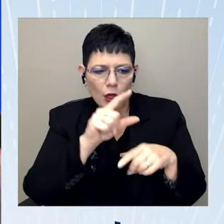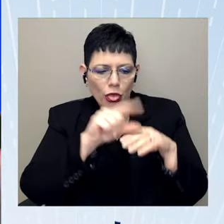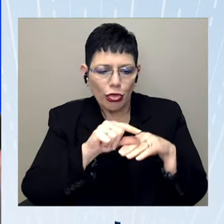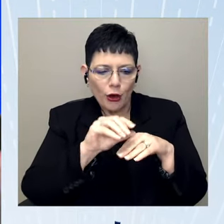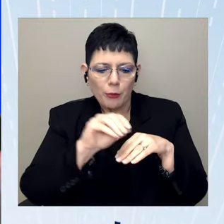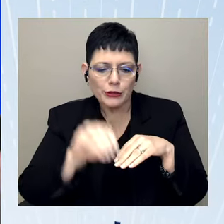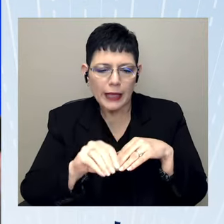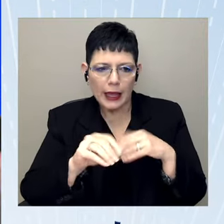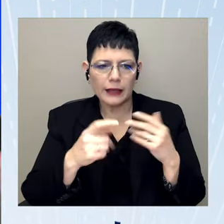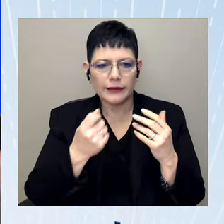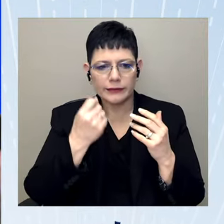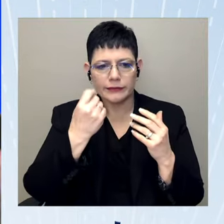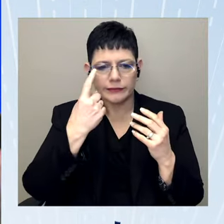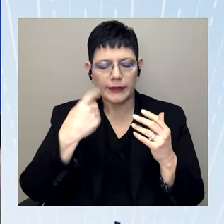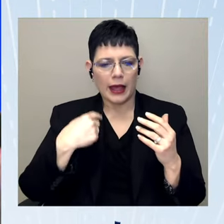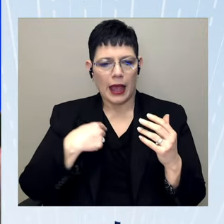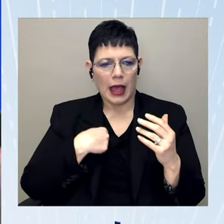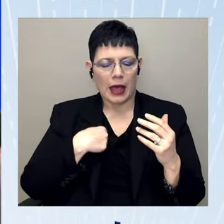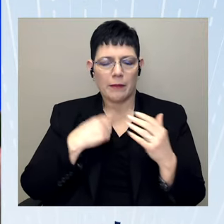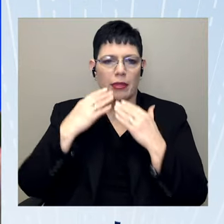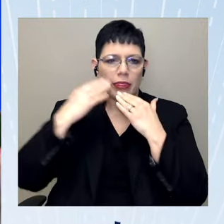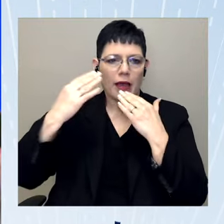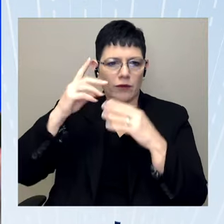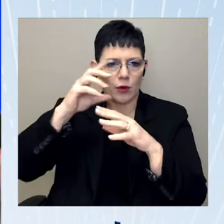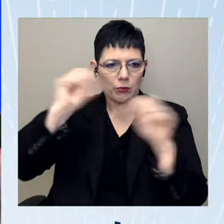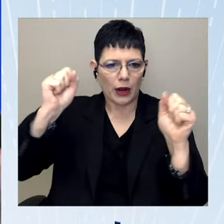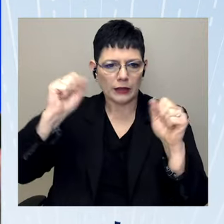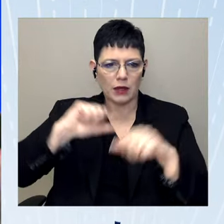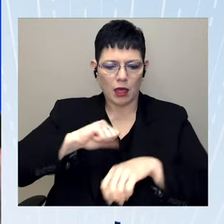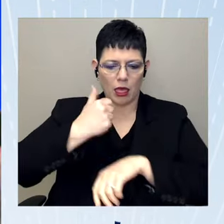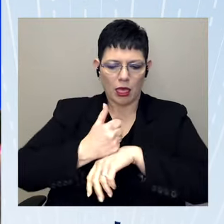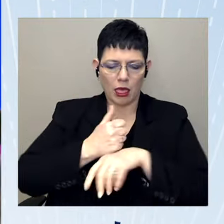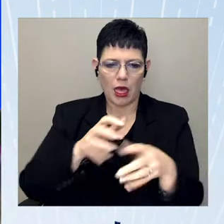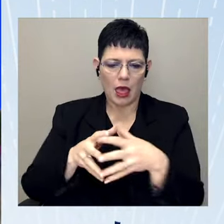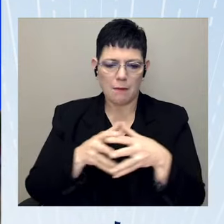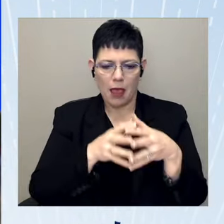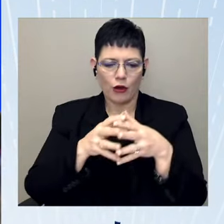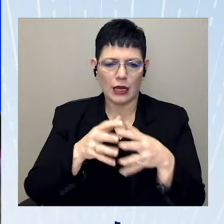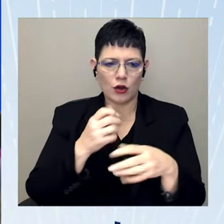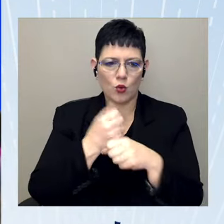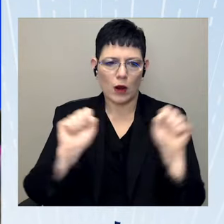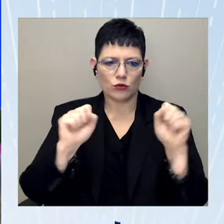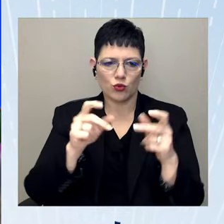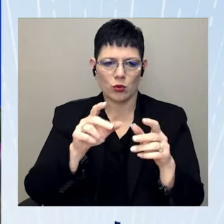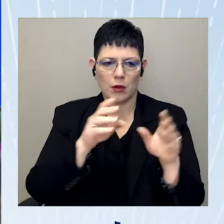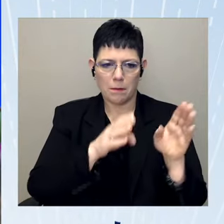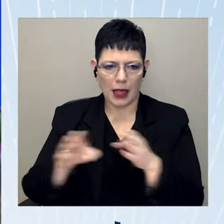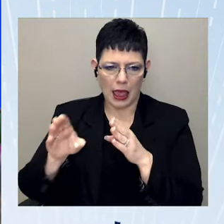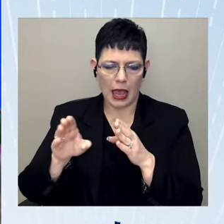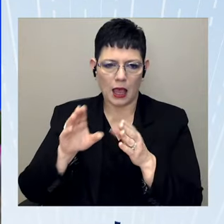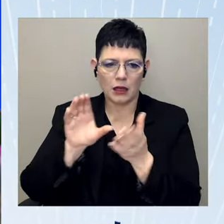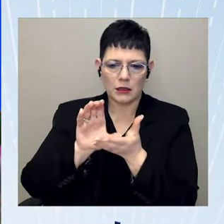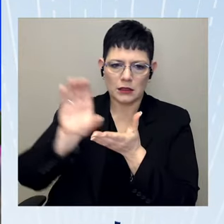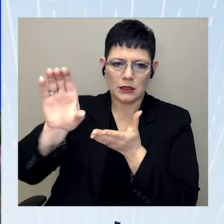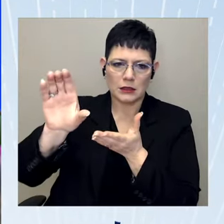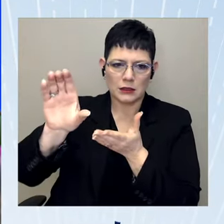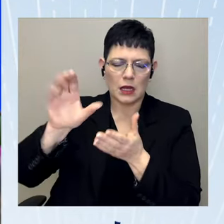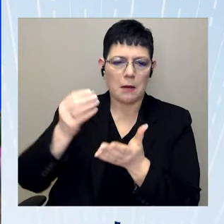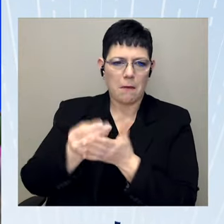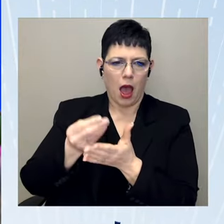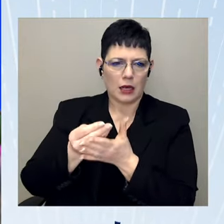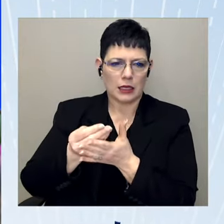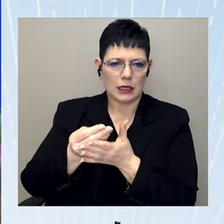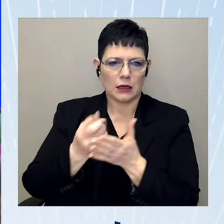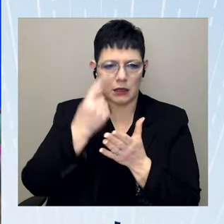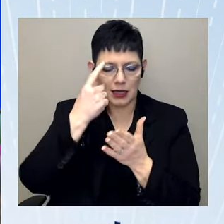the Biden administration for enacting the American Rescue Plan, those ARP funds, because for the first time, some providers were